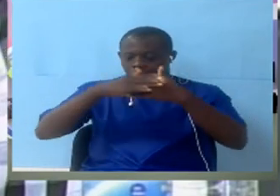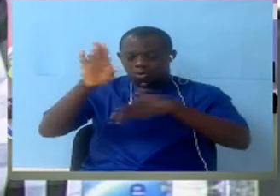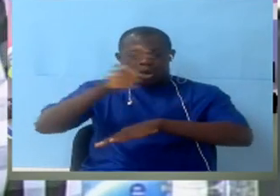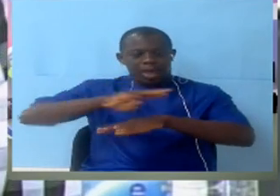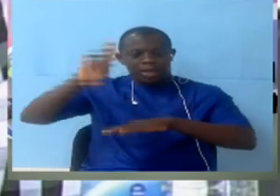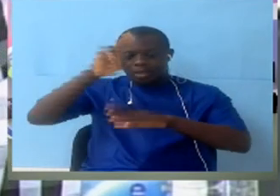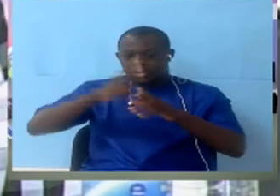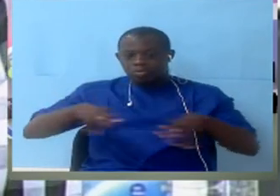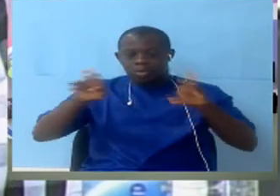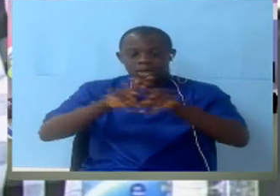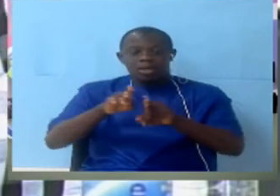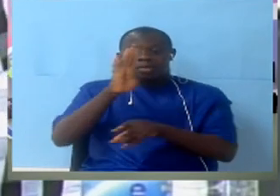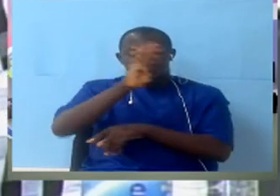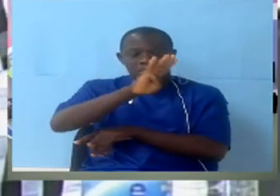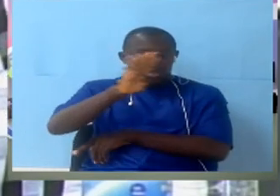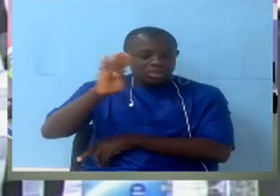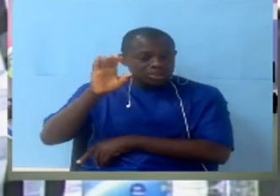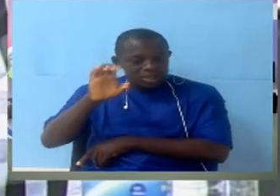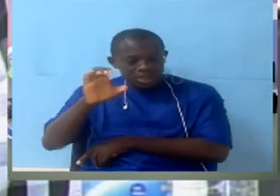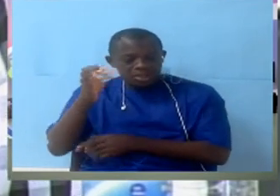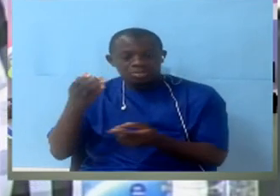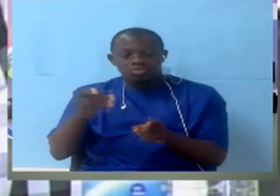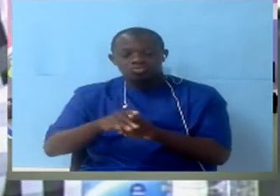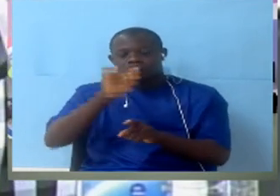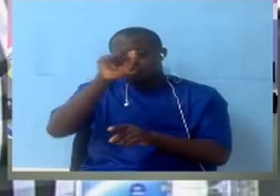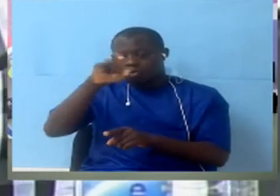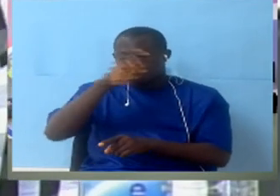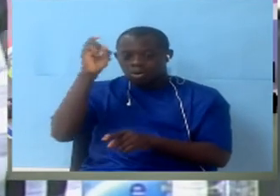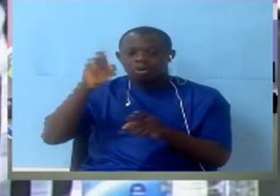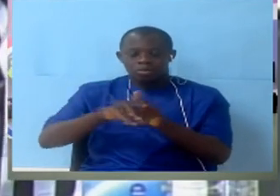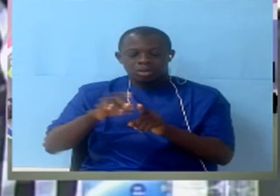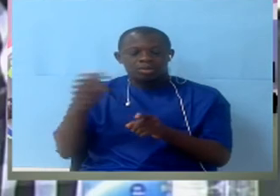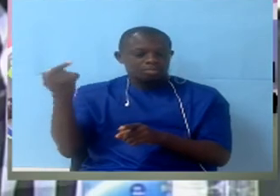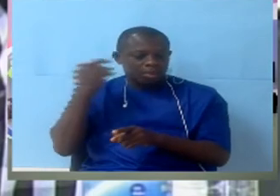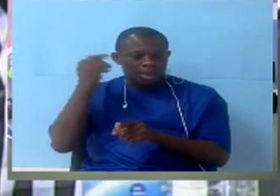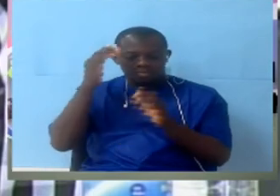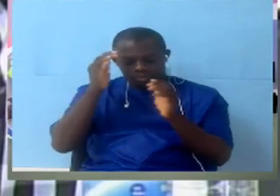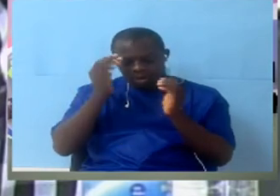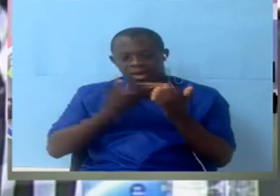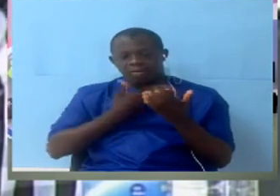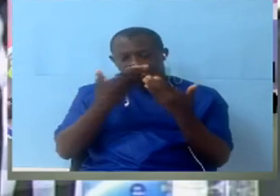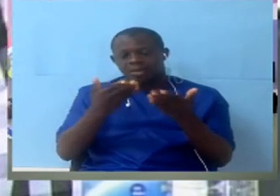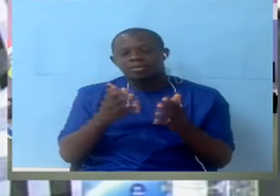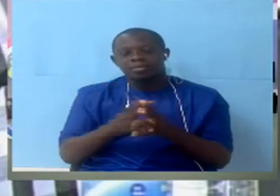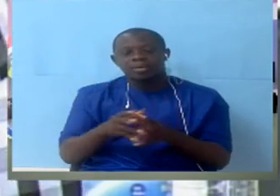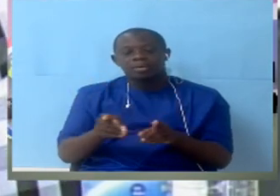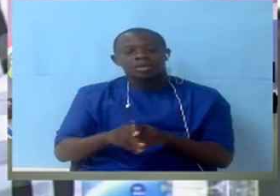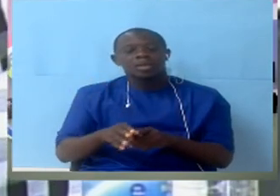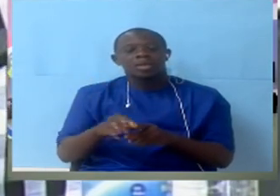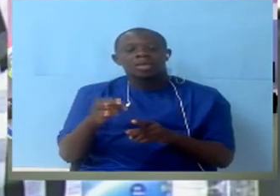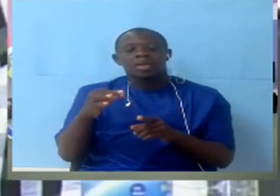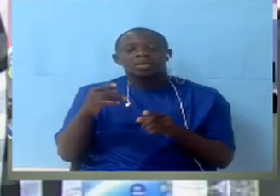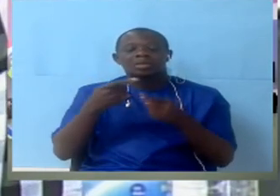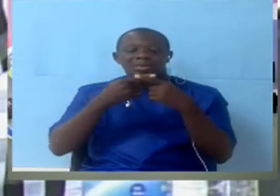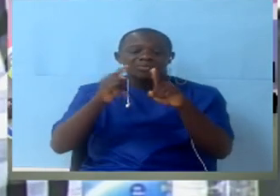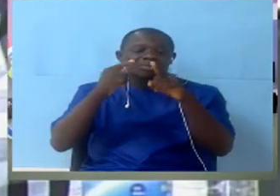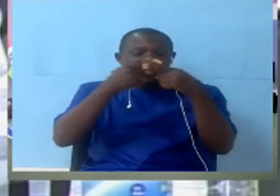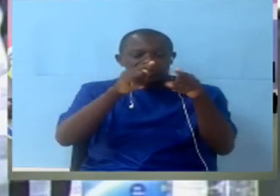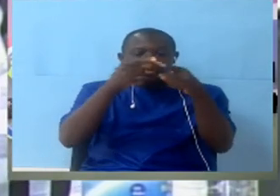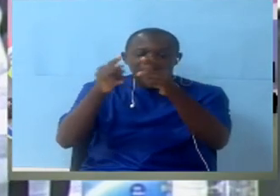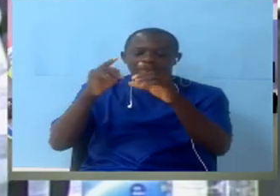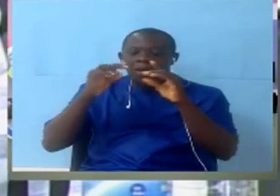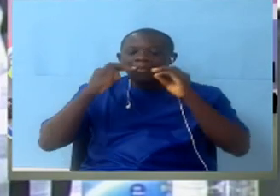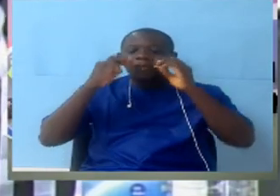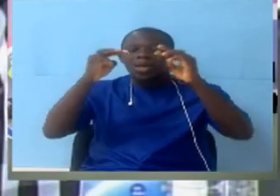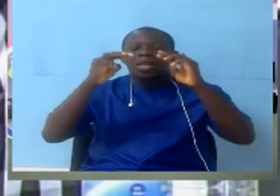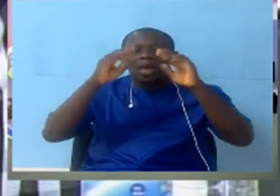recommended. You go to the BBC, the good job you are doing, you will hear it. And many other